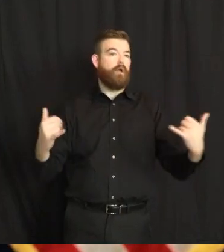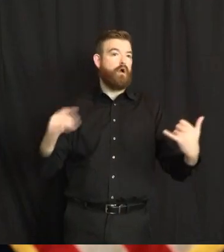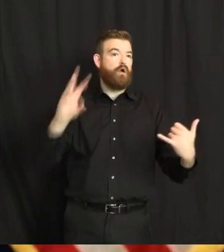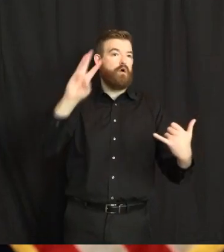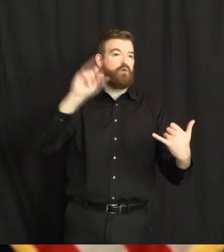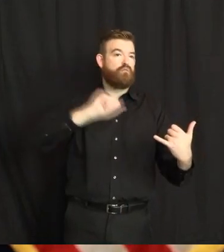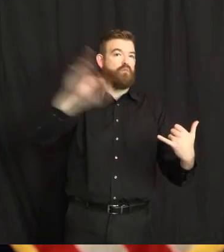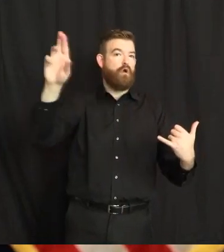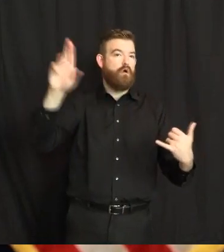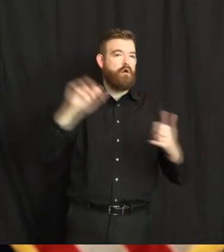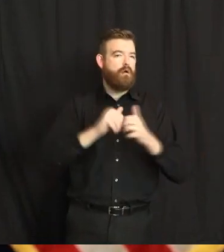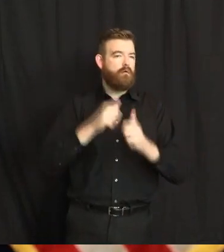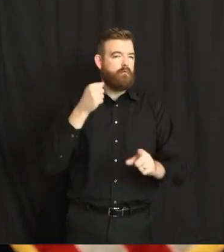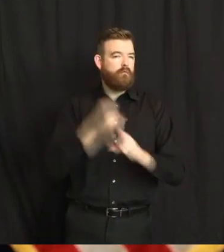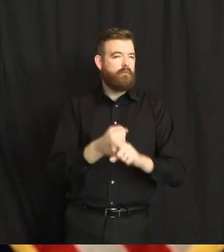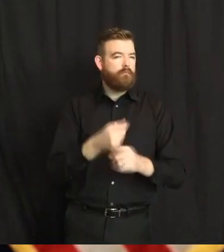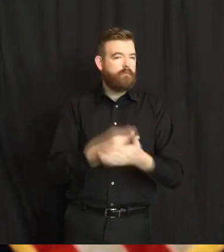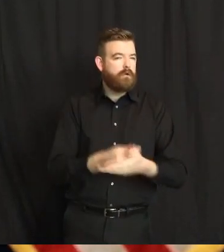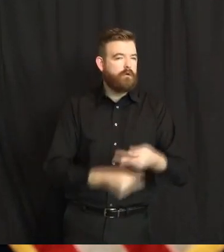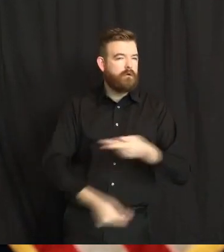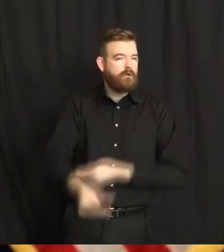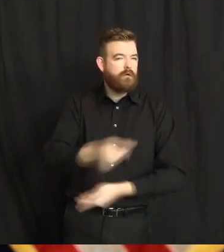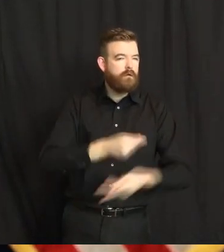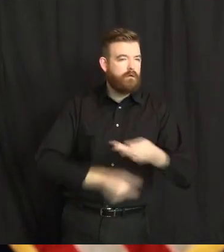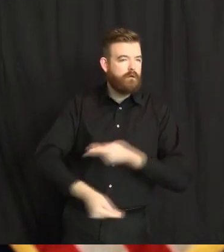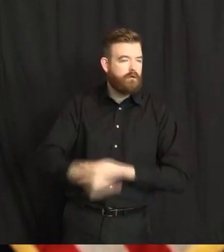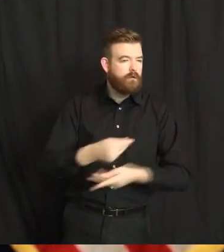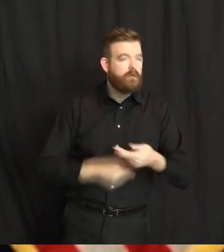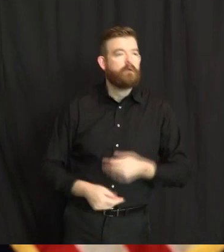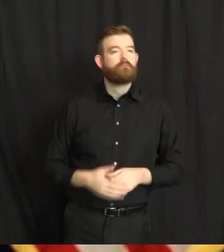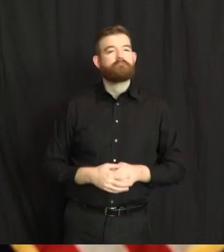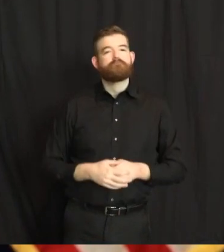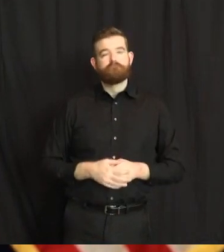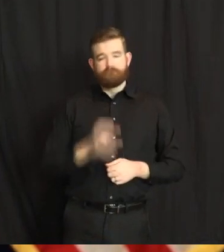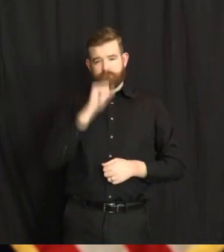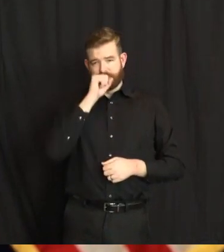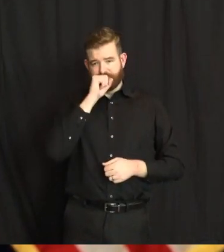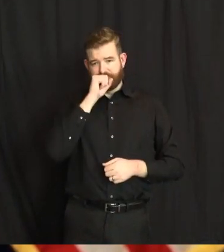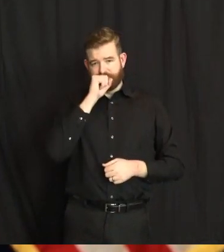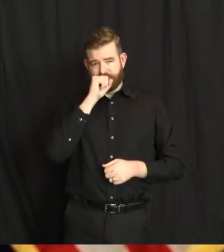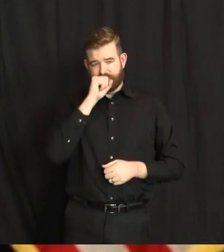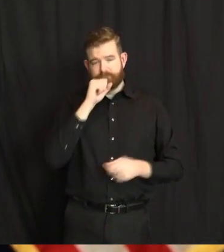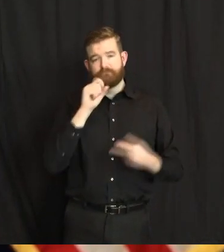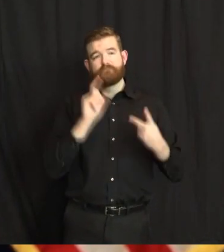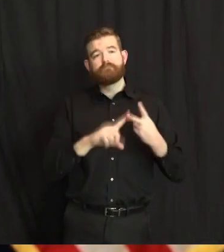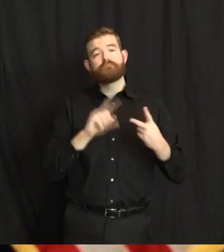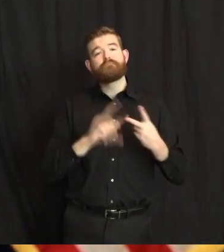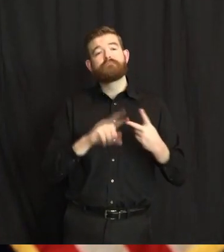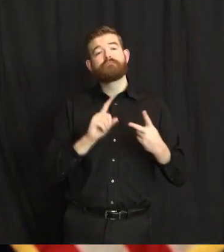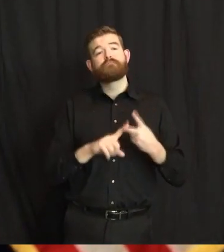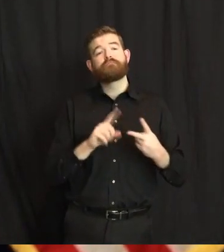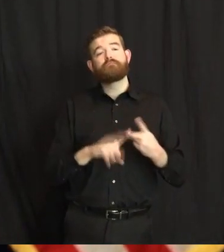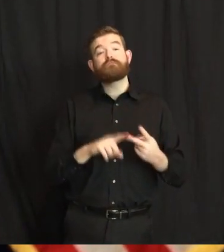nursing homes? How many patients are positive and how many have died? And can you please include this on the portal every